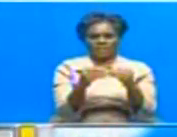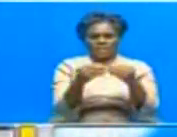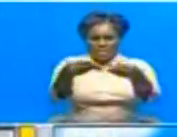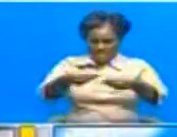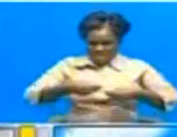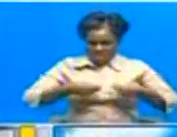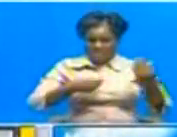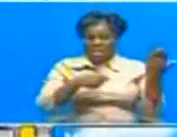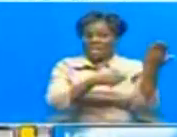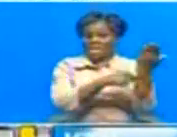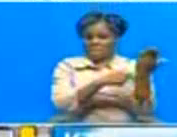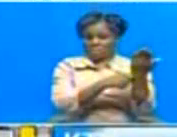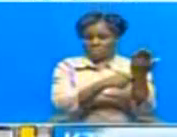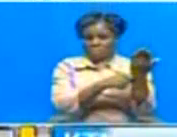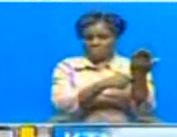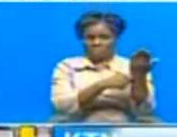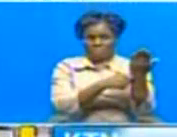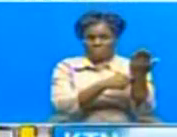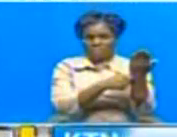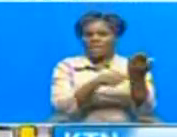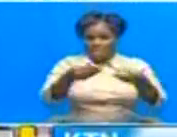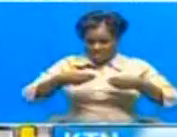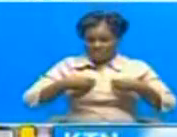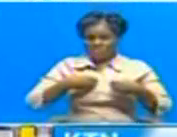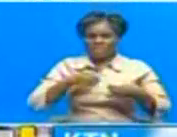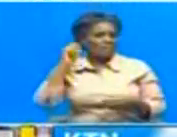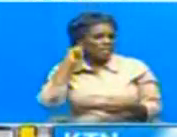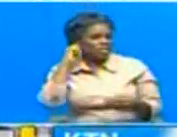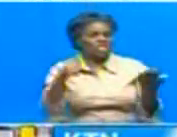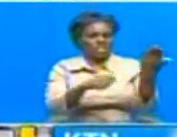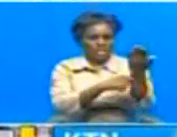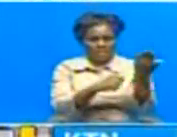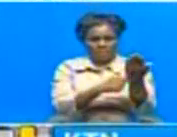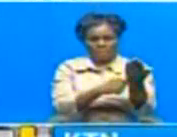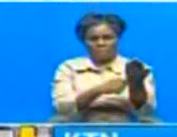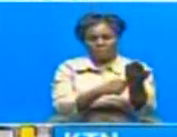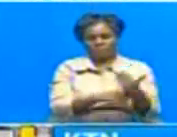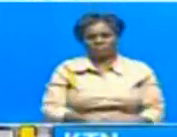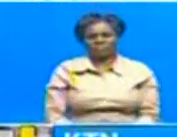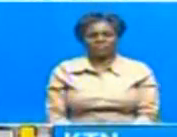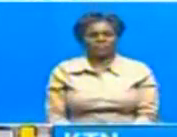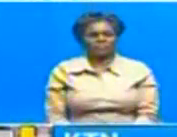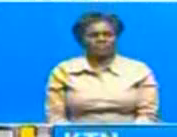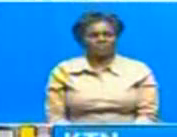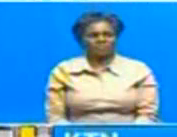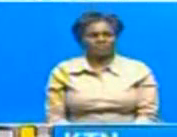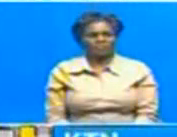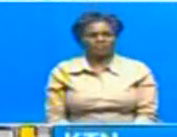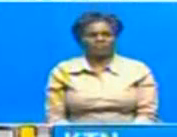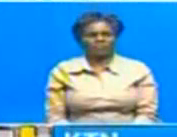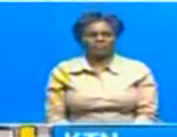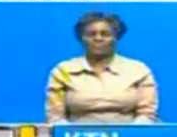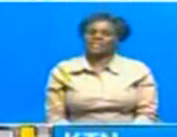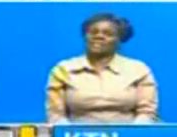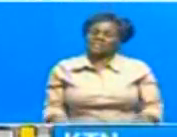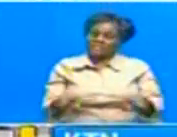Yes. What? Arab Mibay. Arab Mibay. What does that mean? The son of the lake. Okay. Okay.